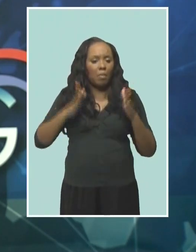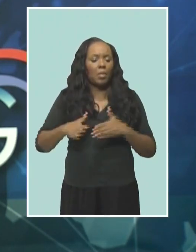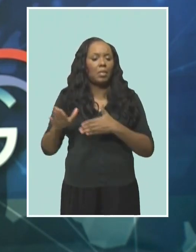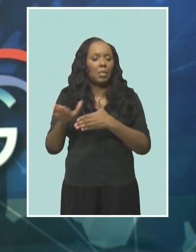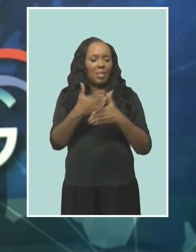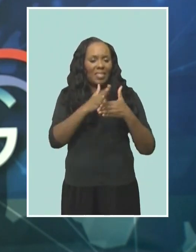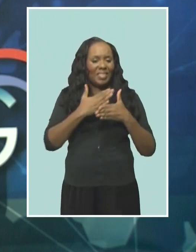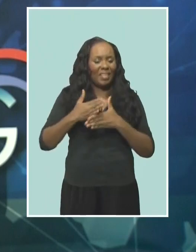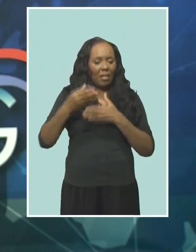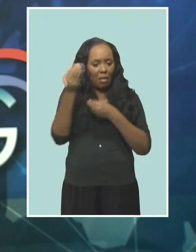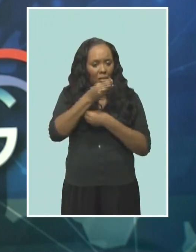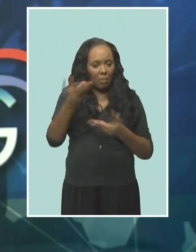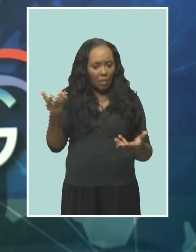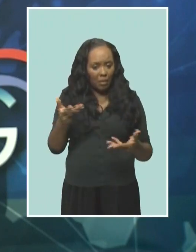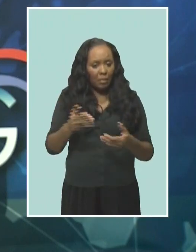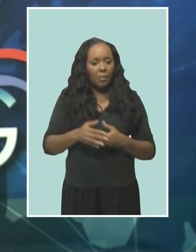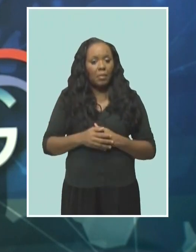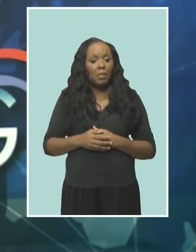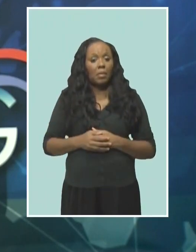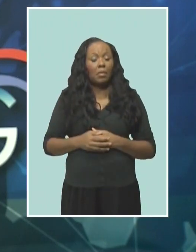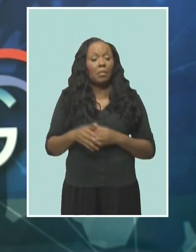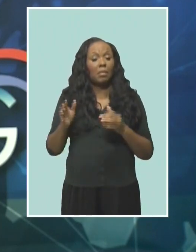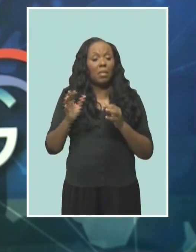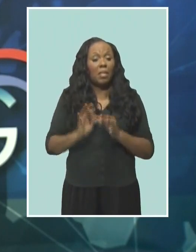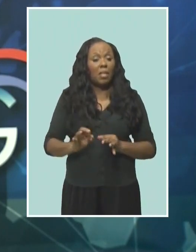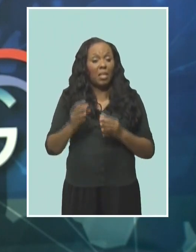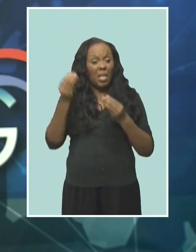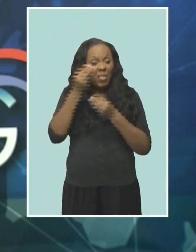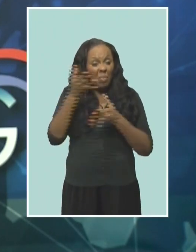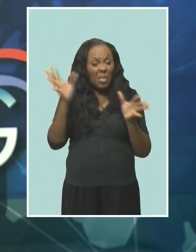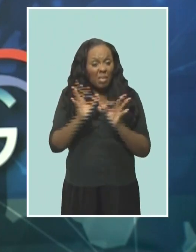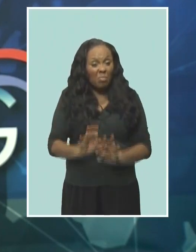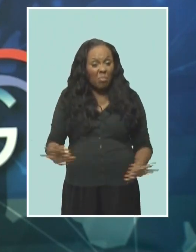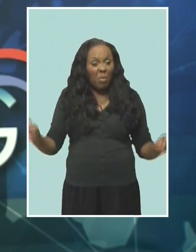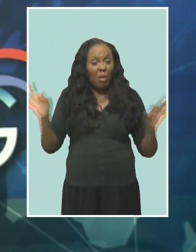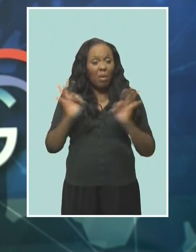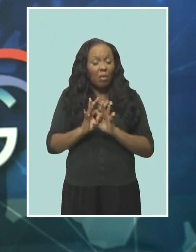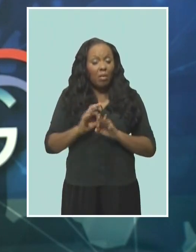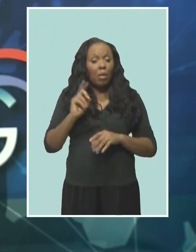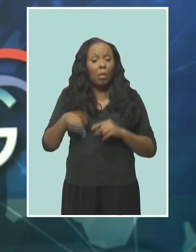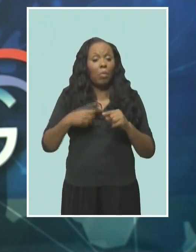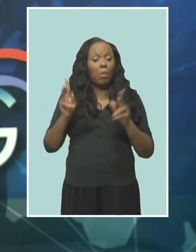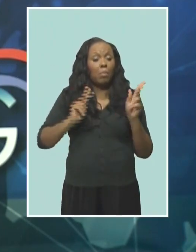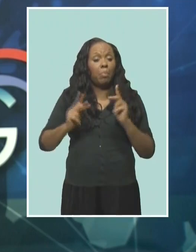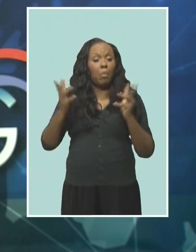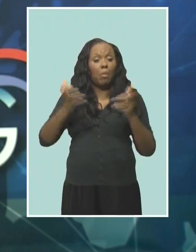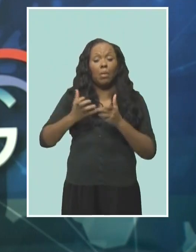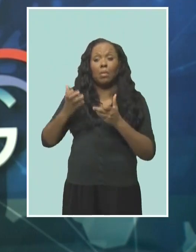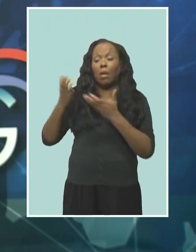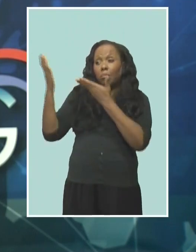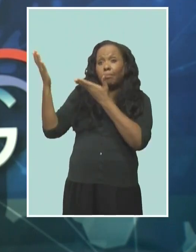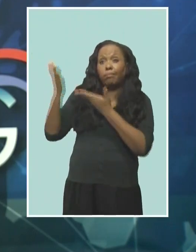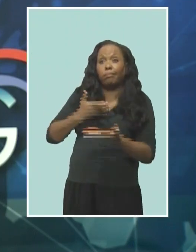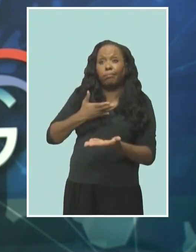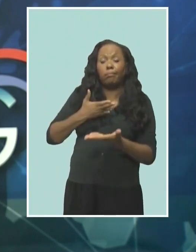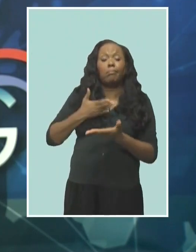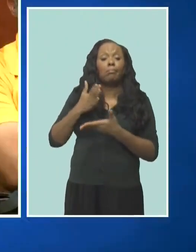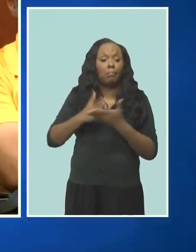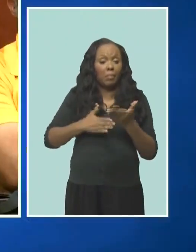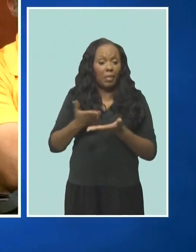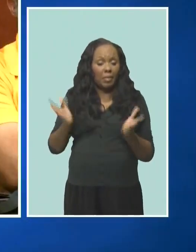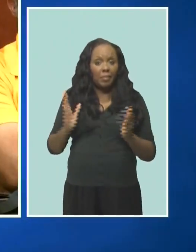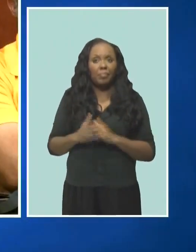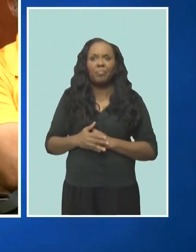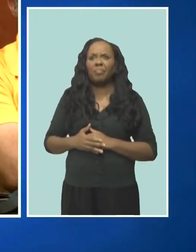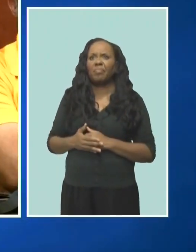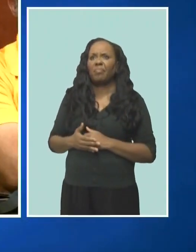of Agriculture. He says the information is important, especially for those wanting to import certain commodities. So if you don't